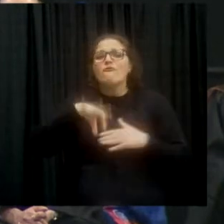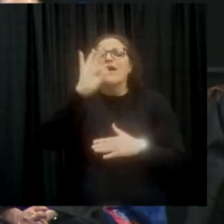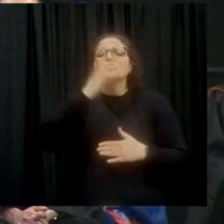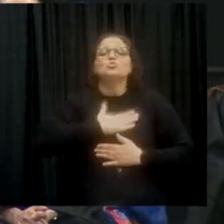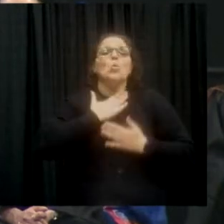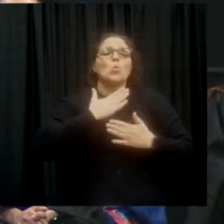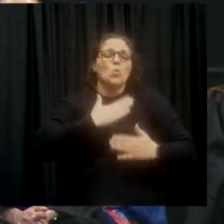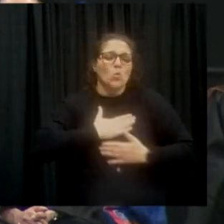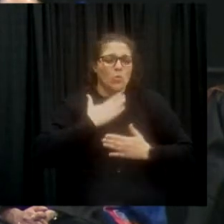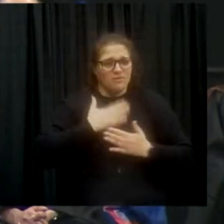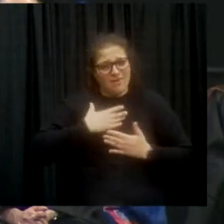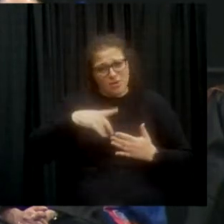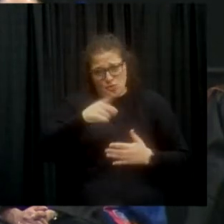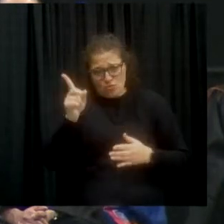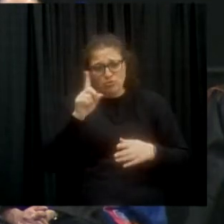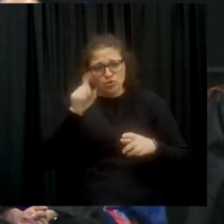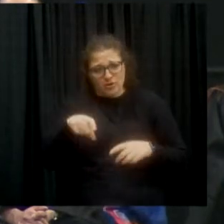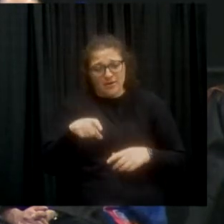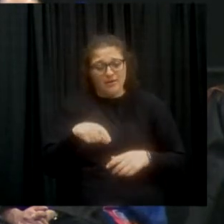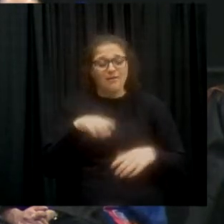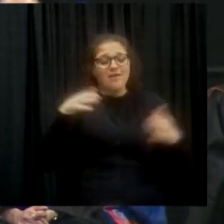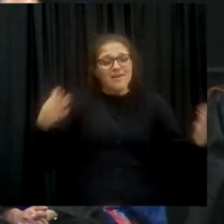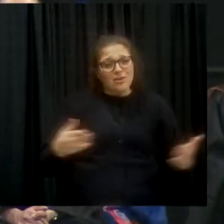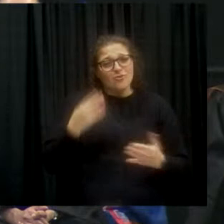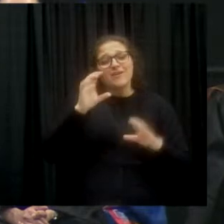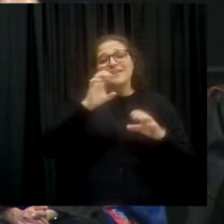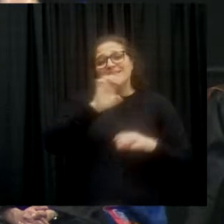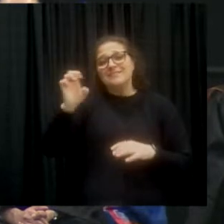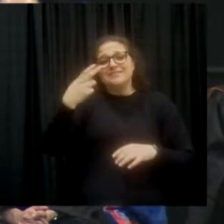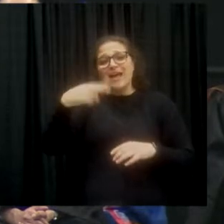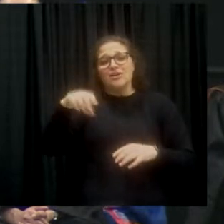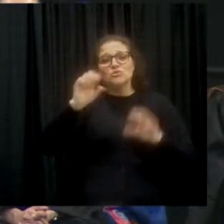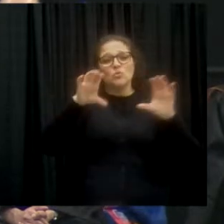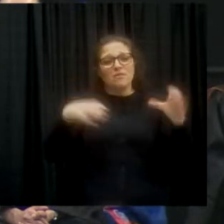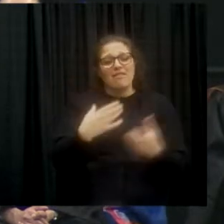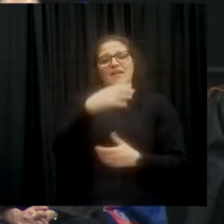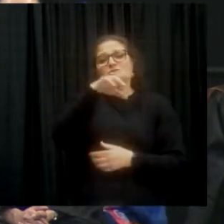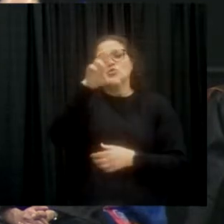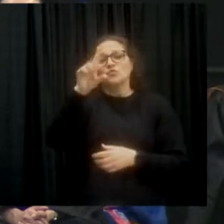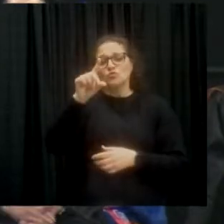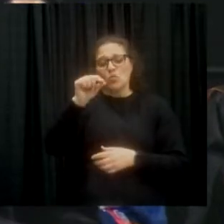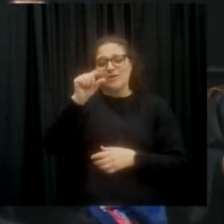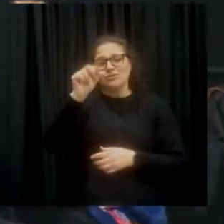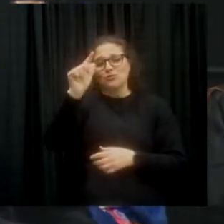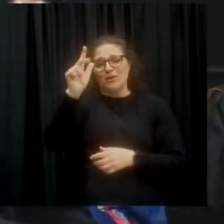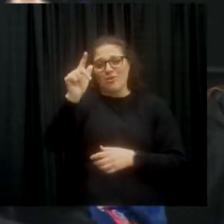And once again, congratulations, Bettye Davis East High Class of